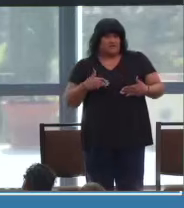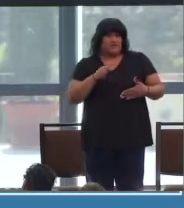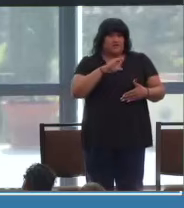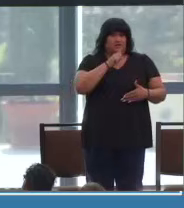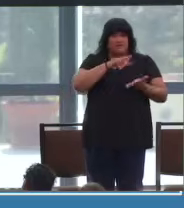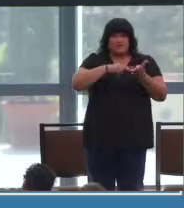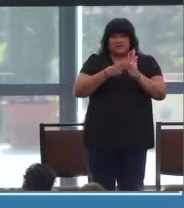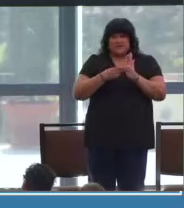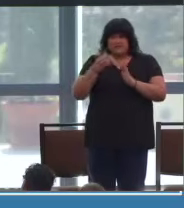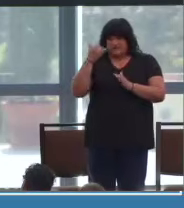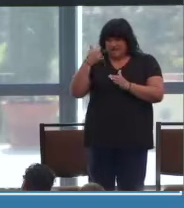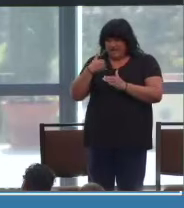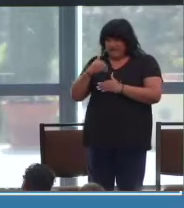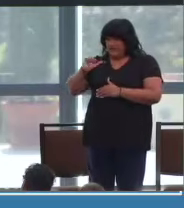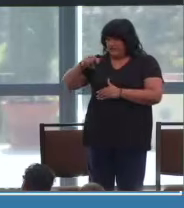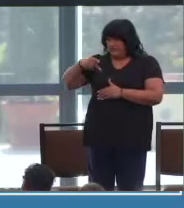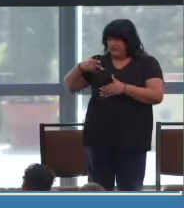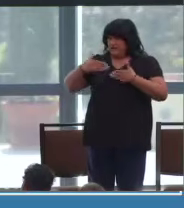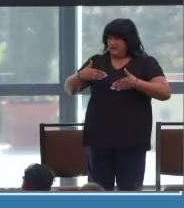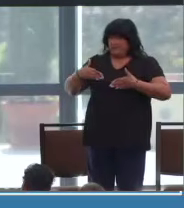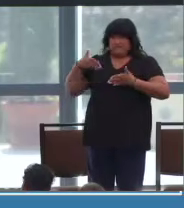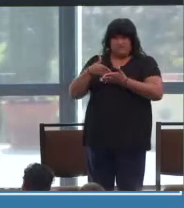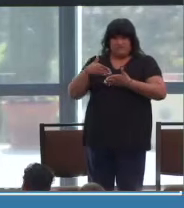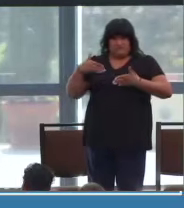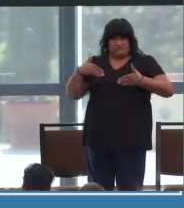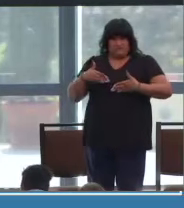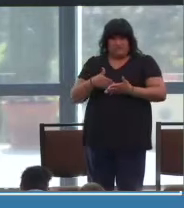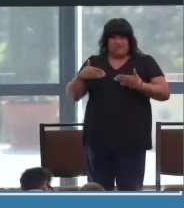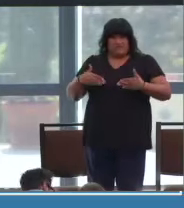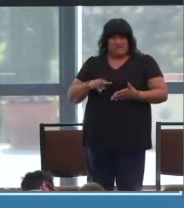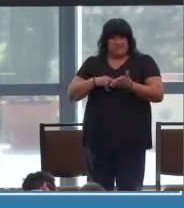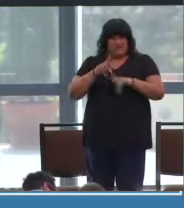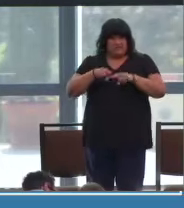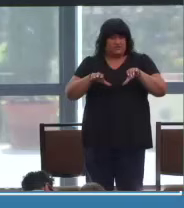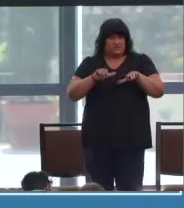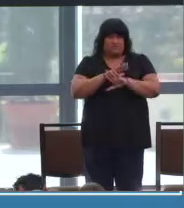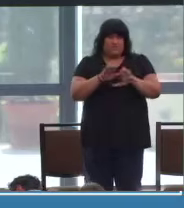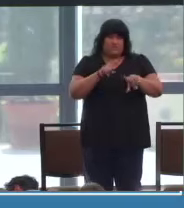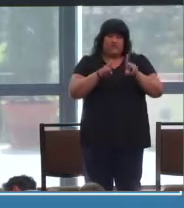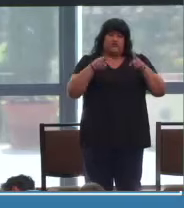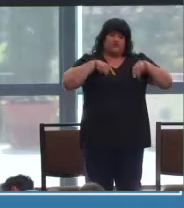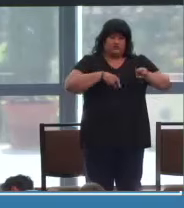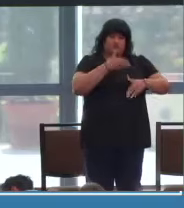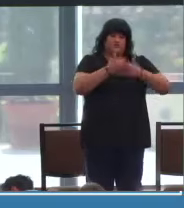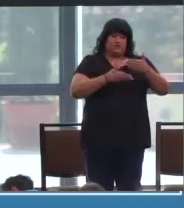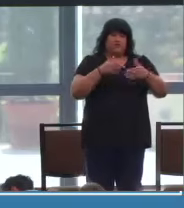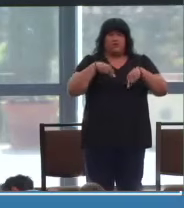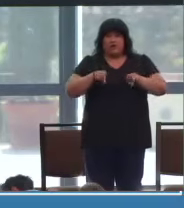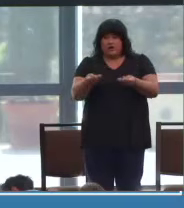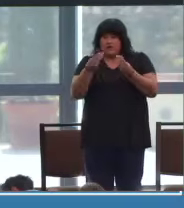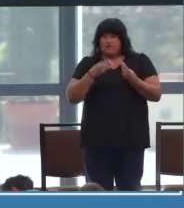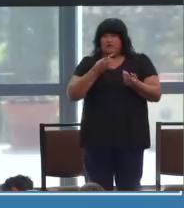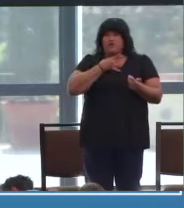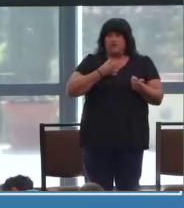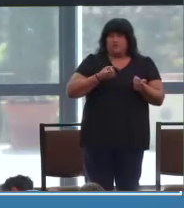can't do this, but oftentimes we'll actually recommend that during the course of the procedure or while you're receiving the hormones,